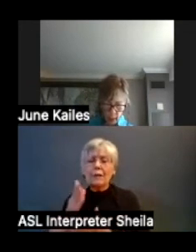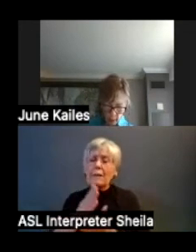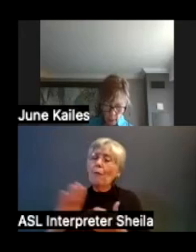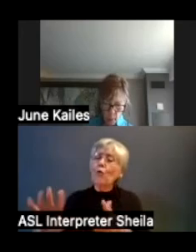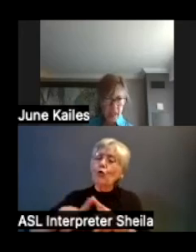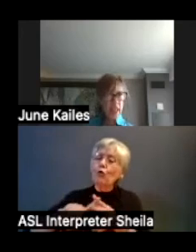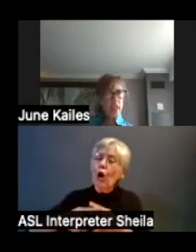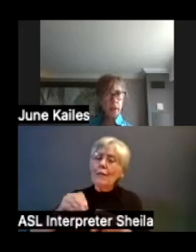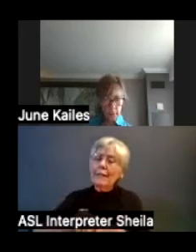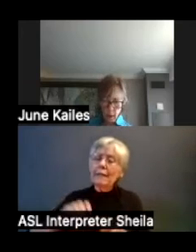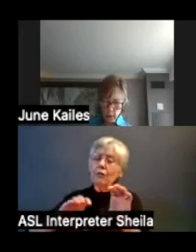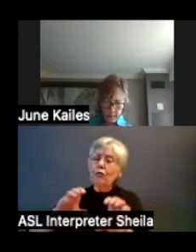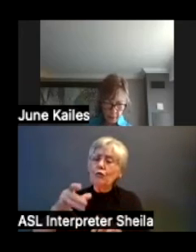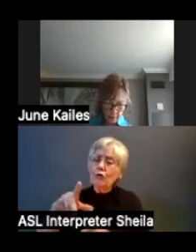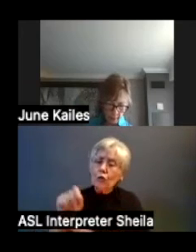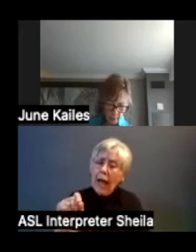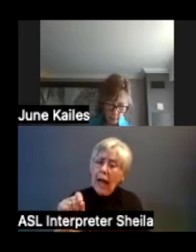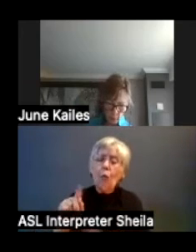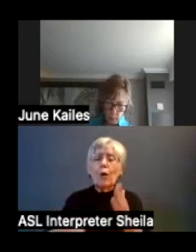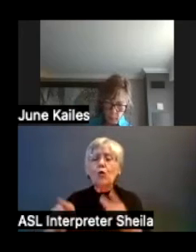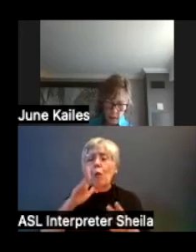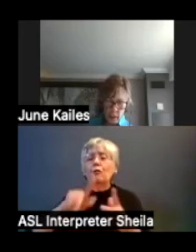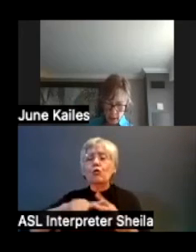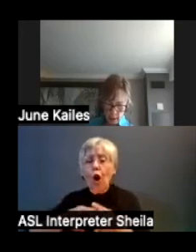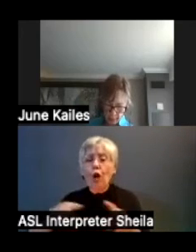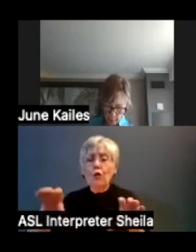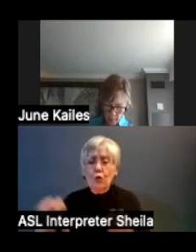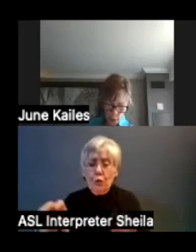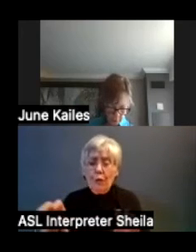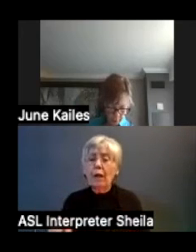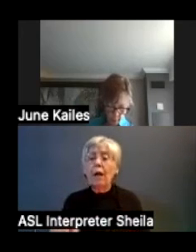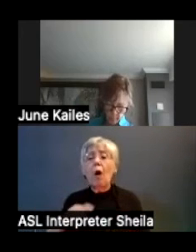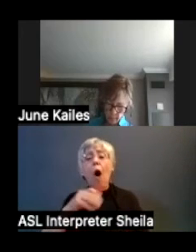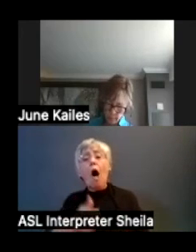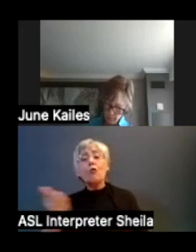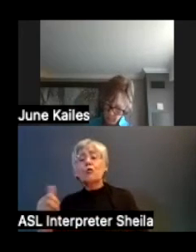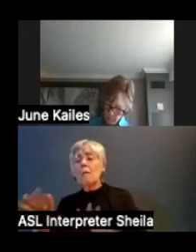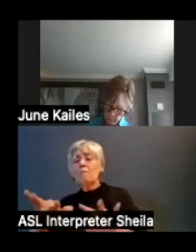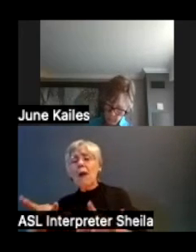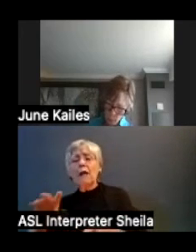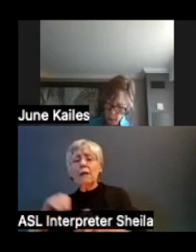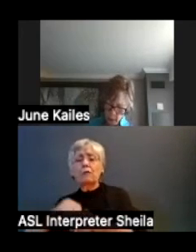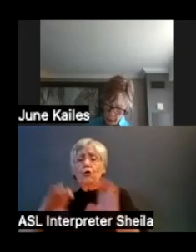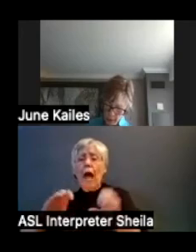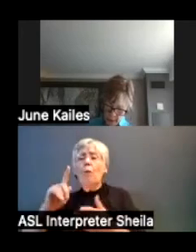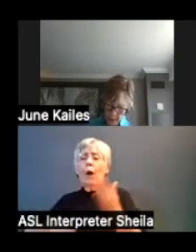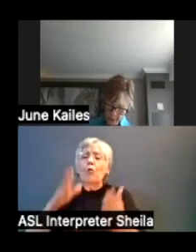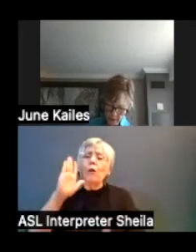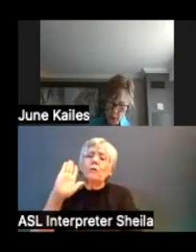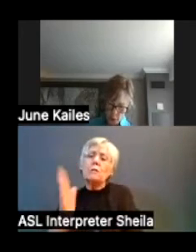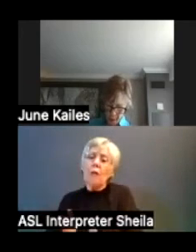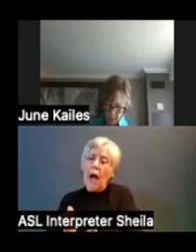chat. What are you going to start doing? What are you going to stop doing? What are you